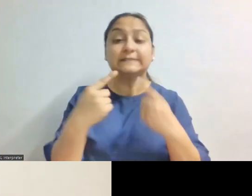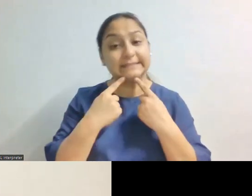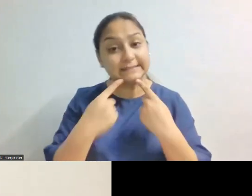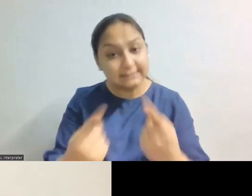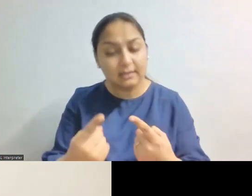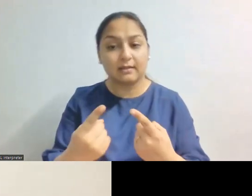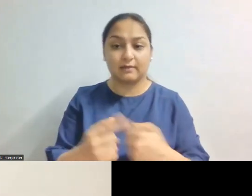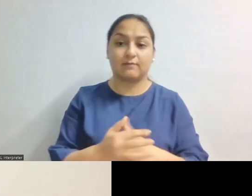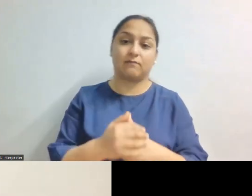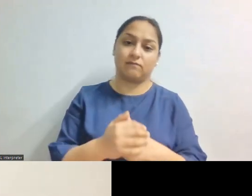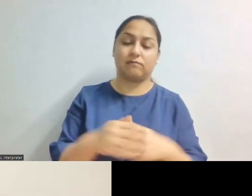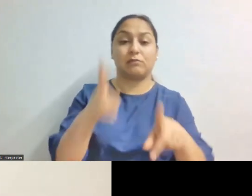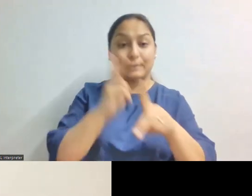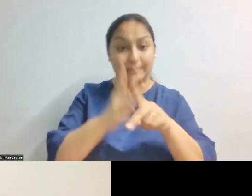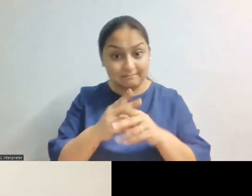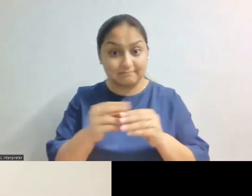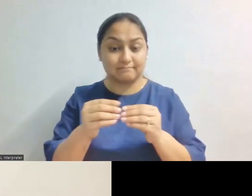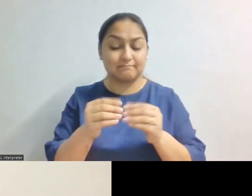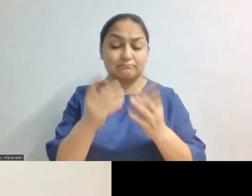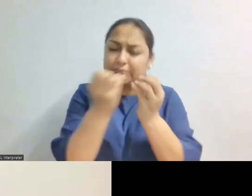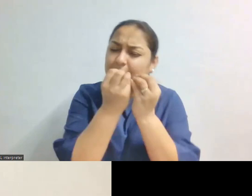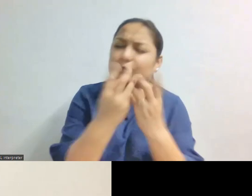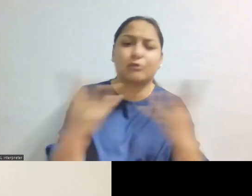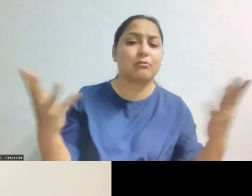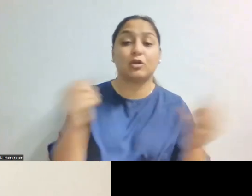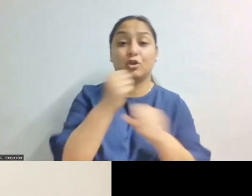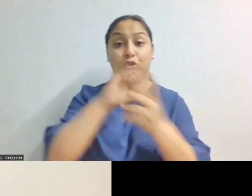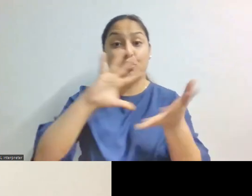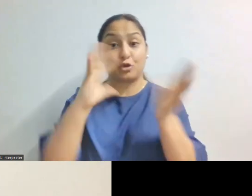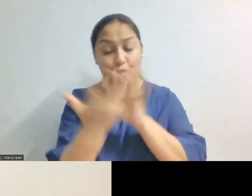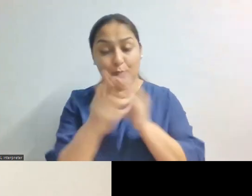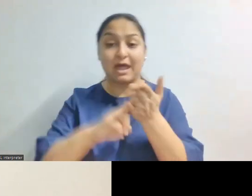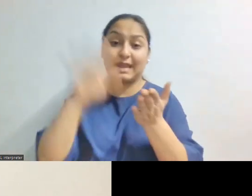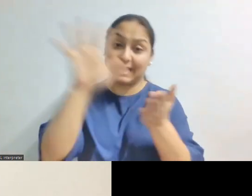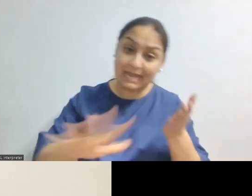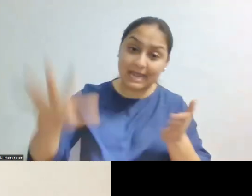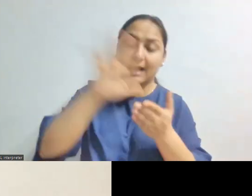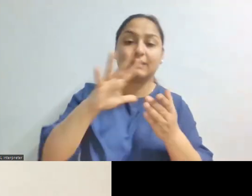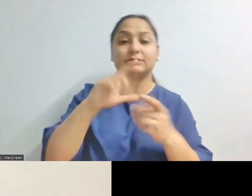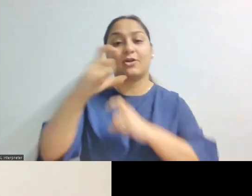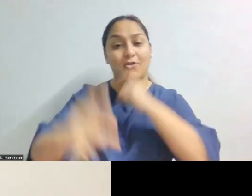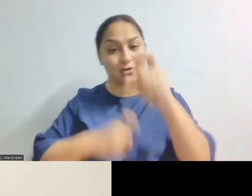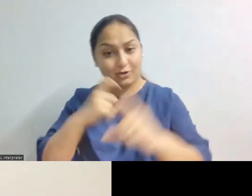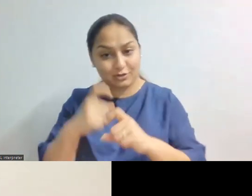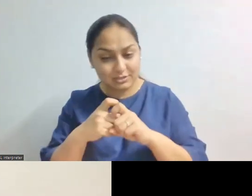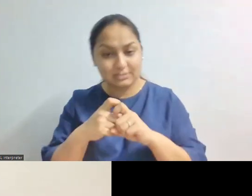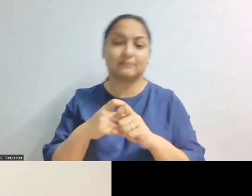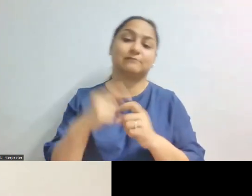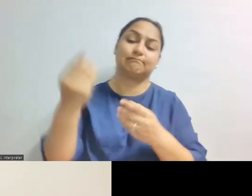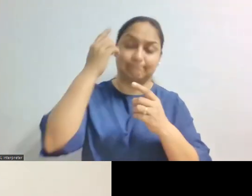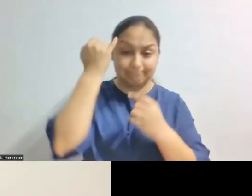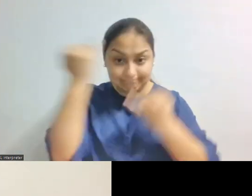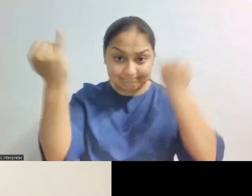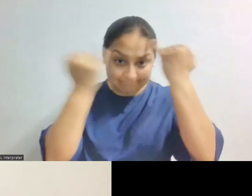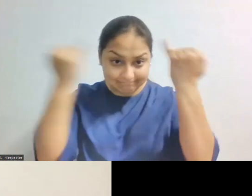led, and steered numerous global and national organizations and initiatives